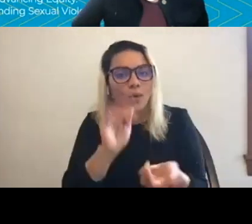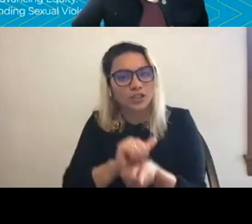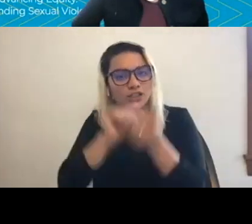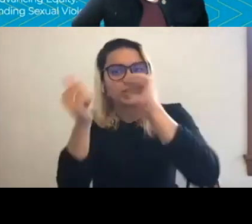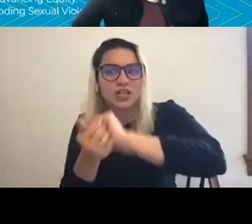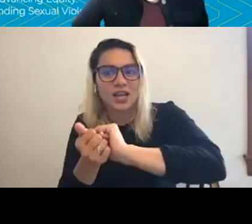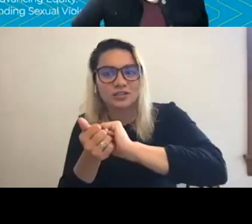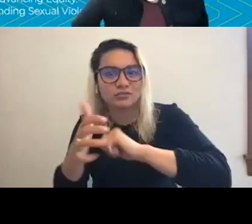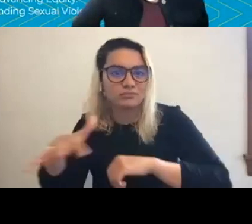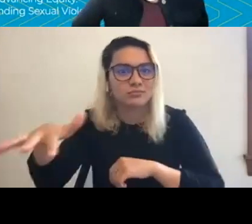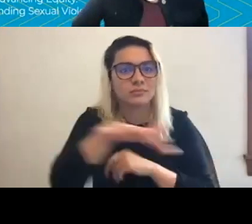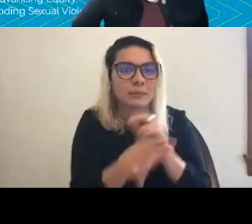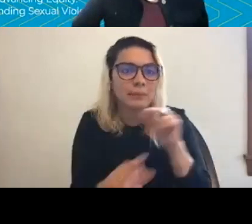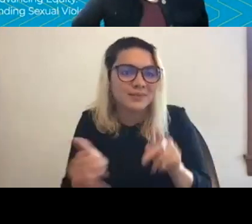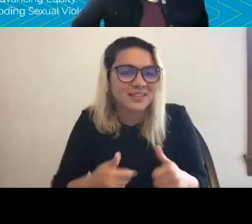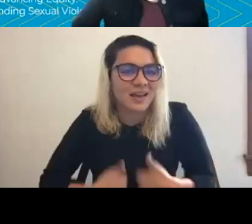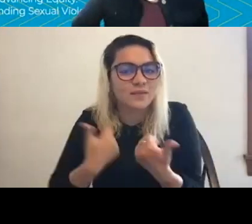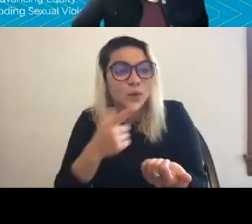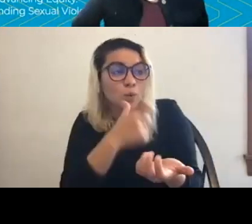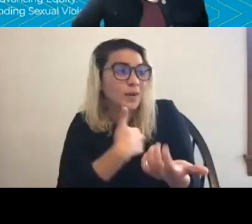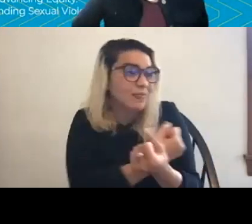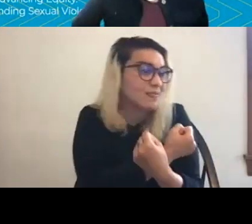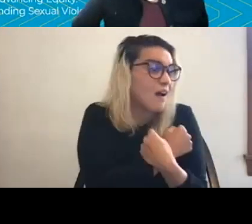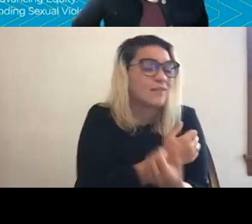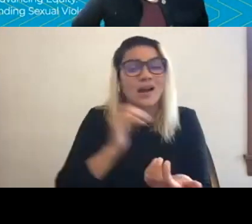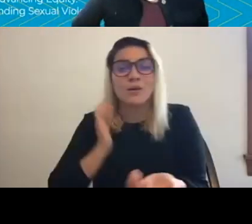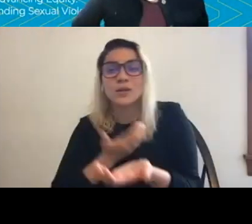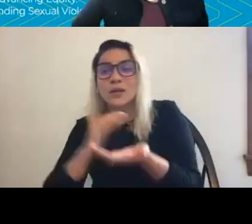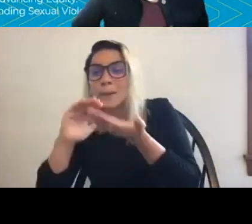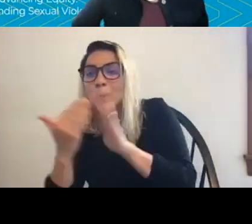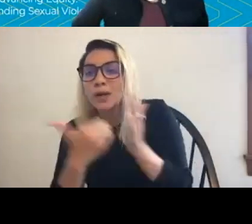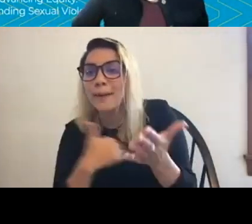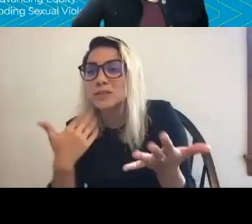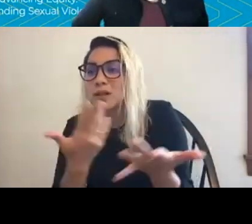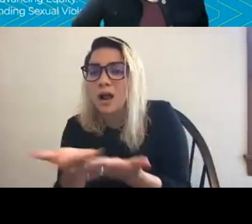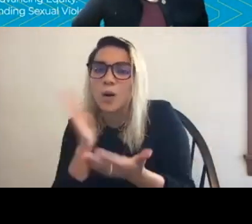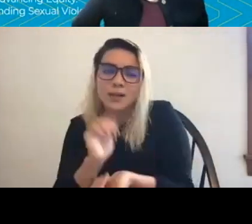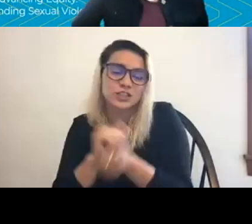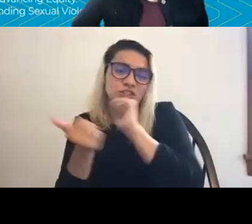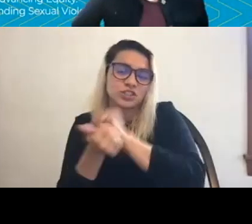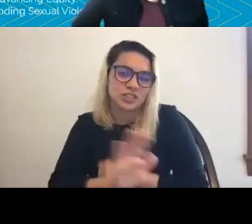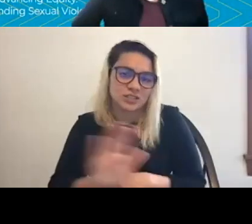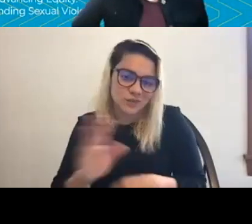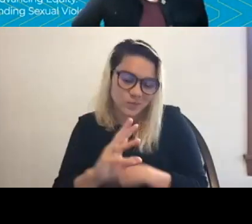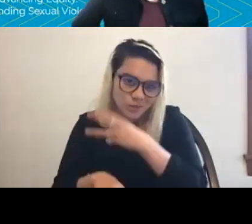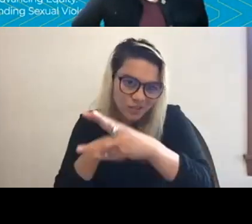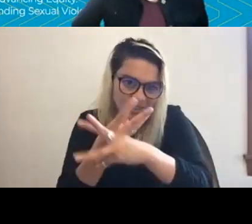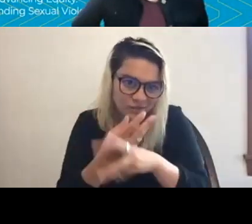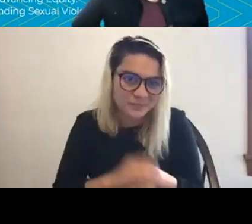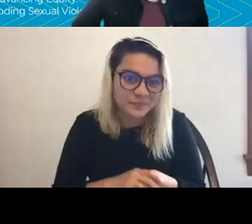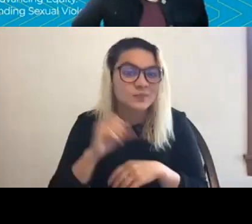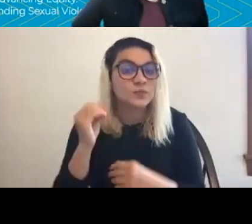in our communities. All right, so I talked about race-class narrative. So I really want to go over this again in a different